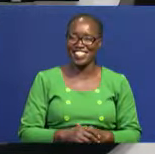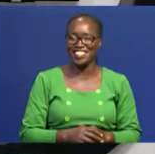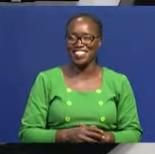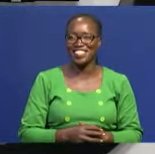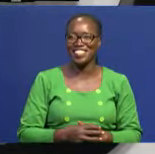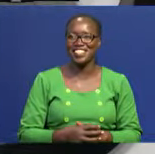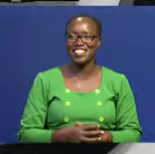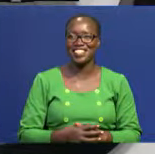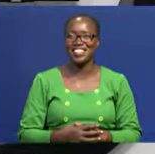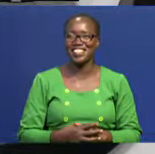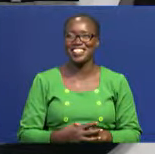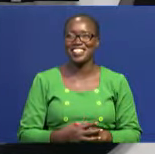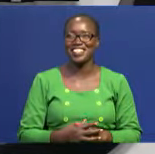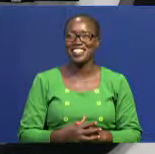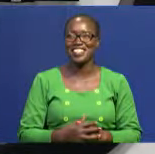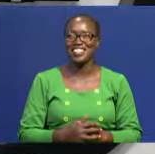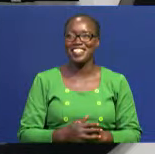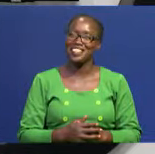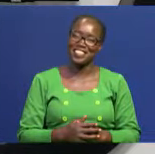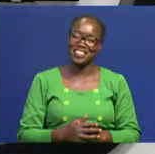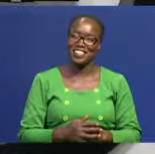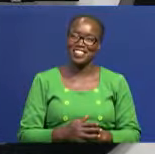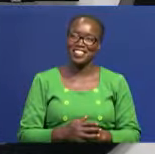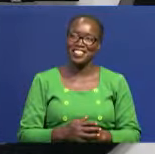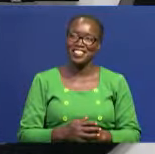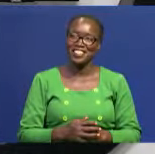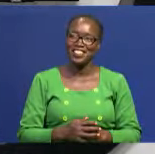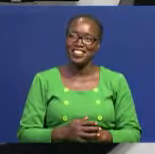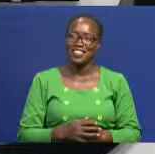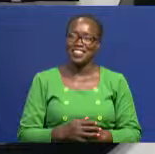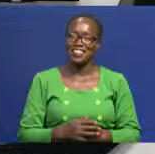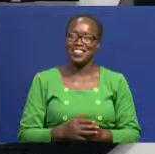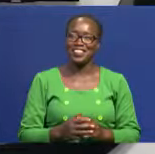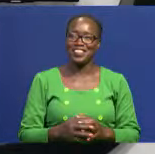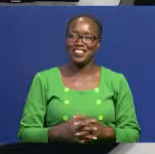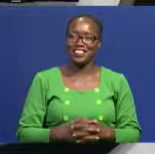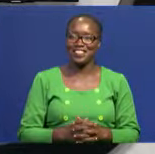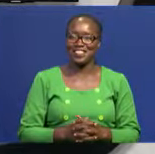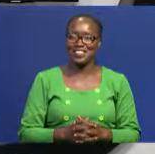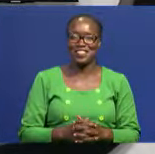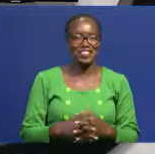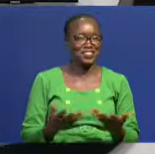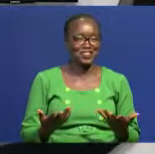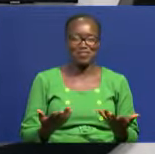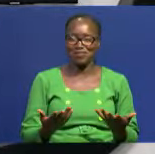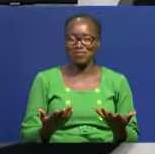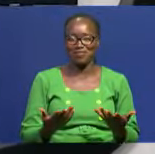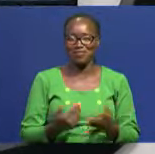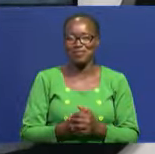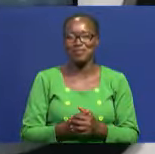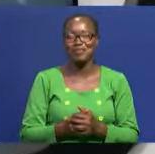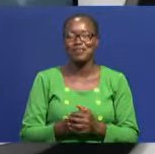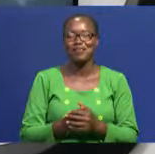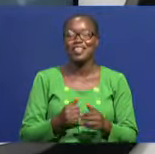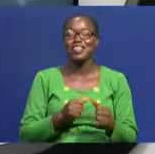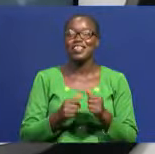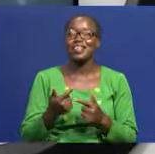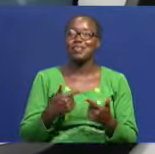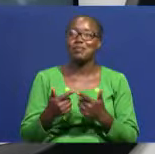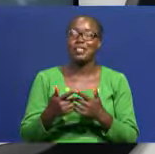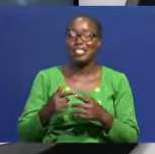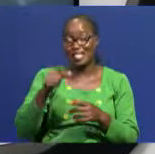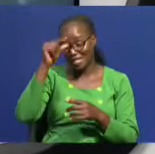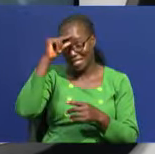Odink with specs. She told me she needs the specs to bring her bright future closer. Well,